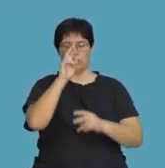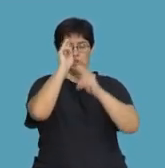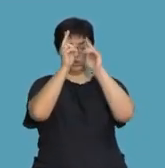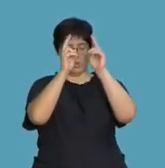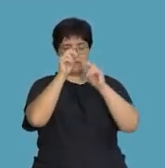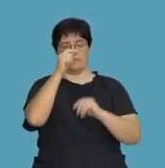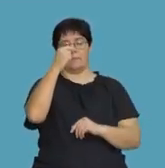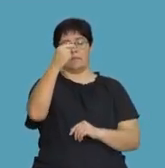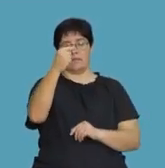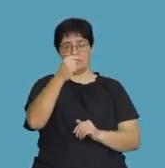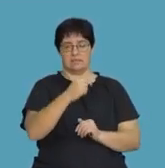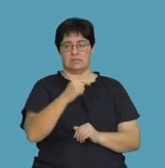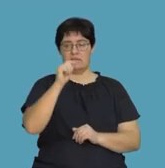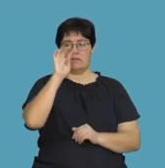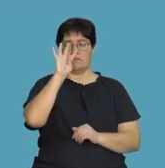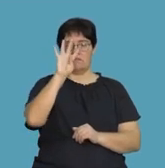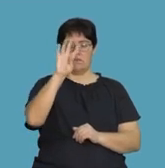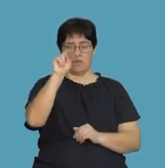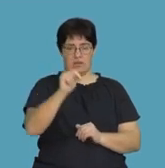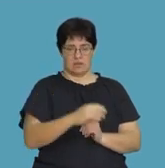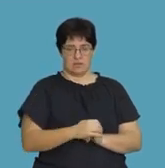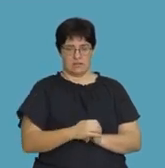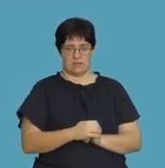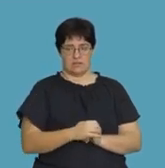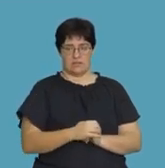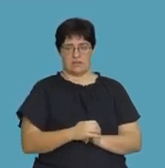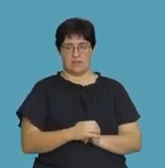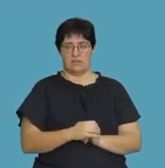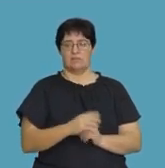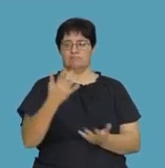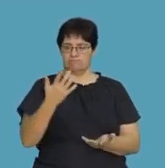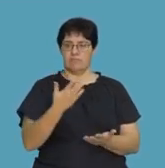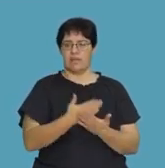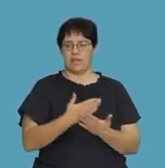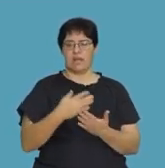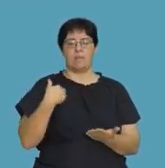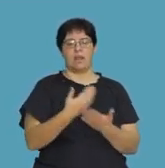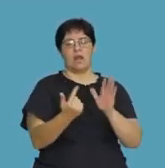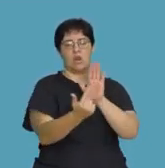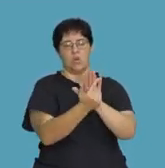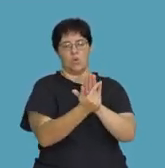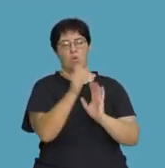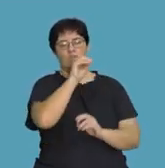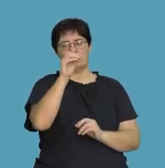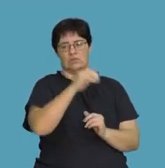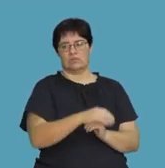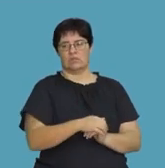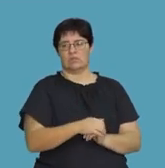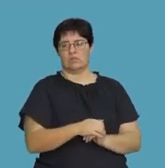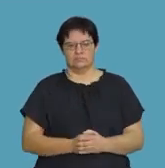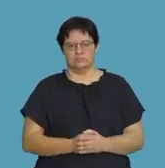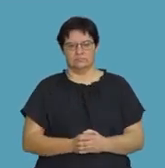2 to the exponent of 12 minus 4n.